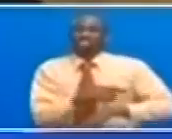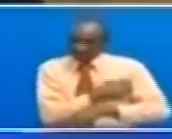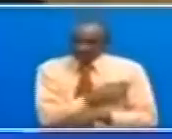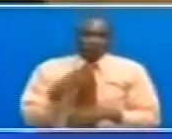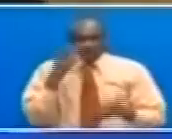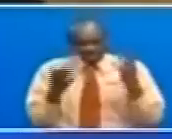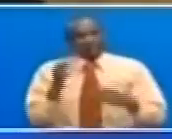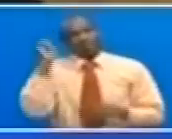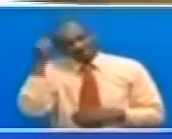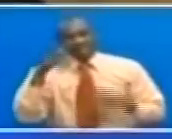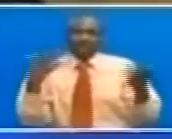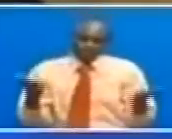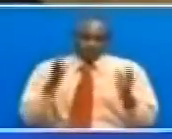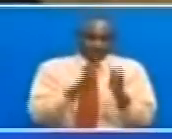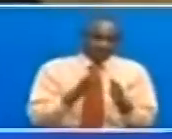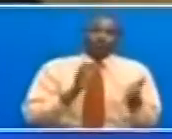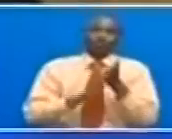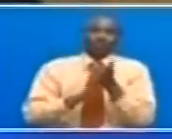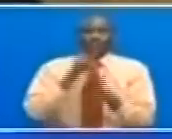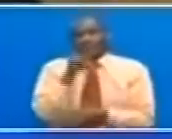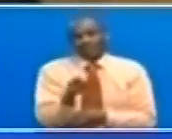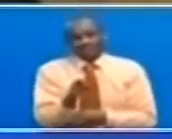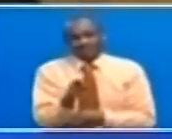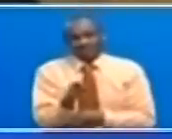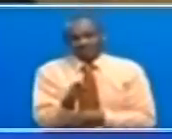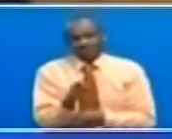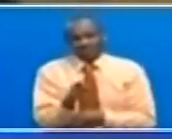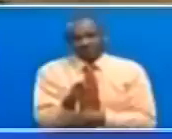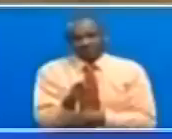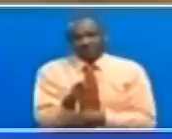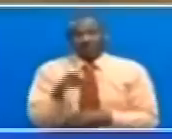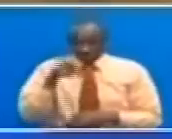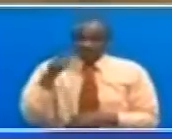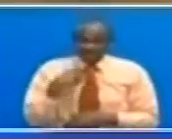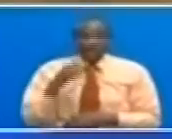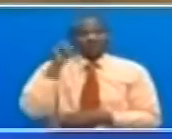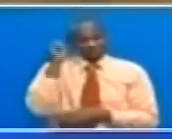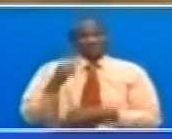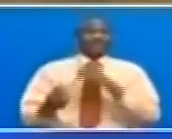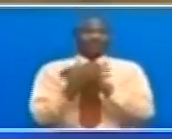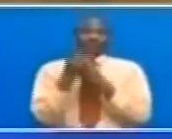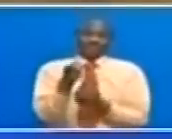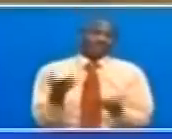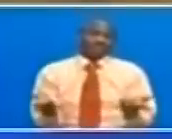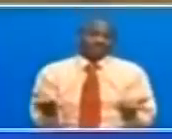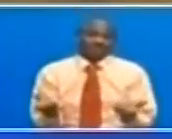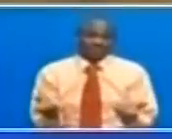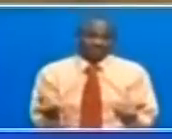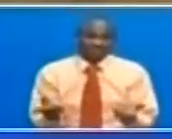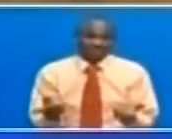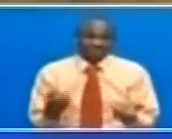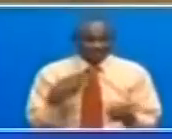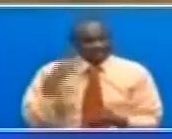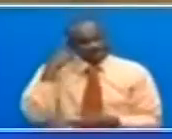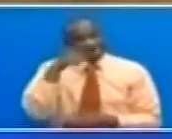or a clerk, to comment that about it. That is another thing to say, yes, the president has influenced. If my learned friend will have apologized, I don't think I